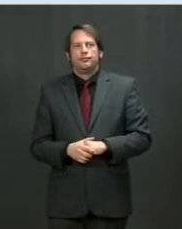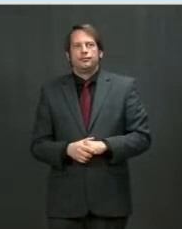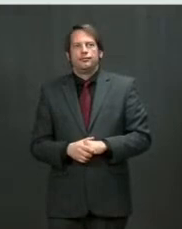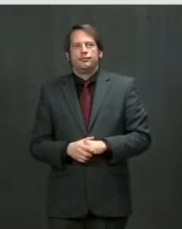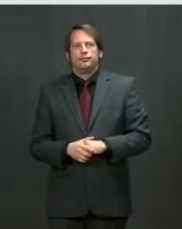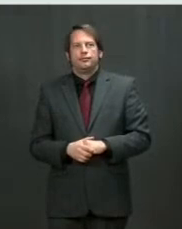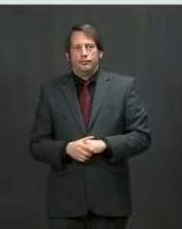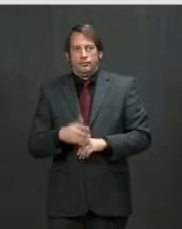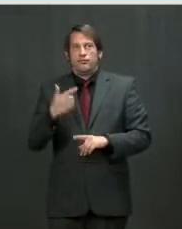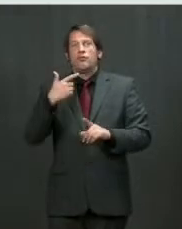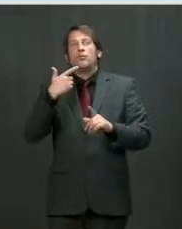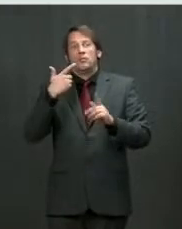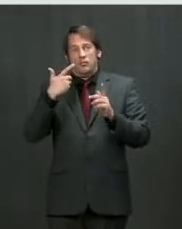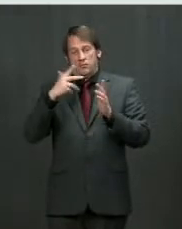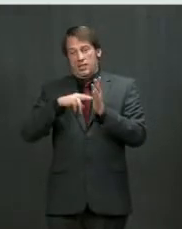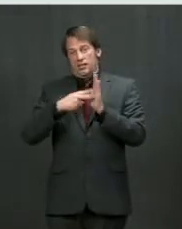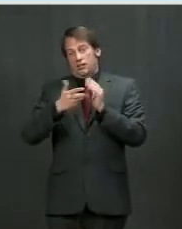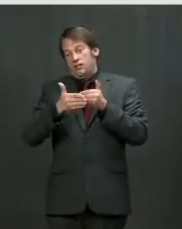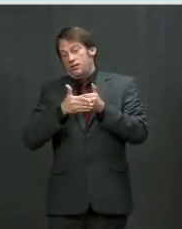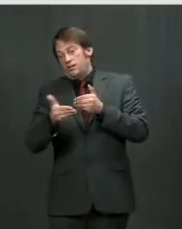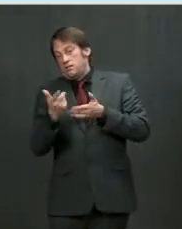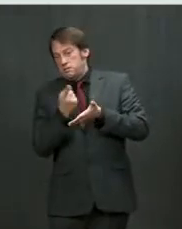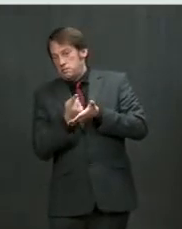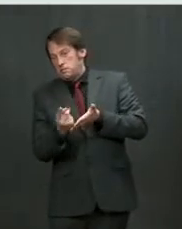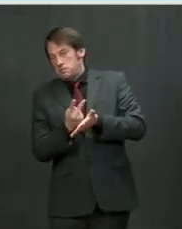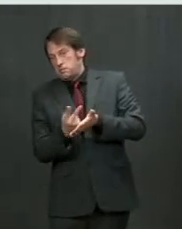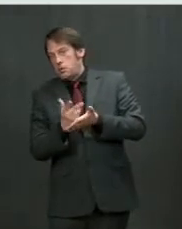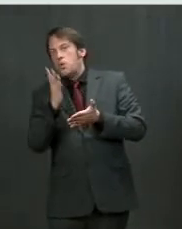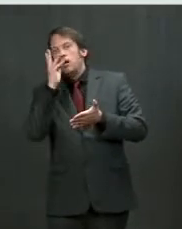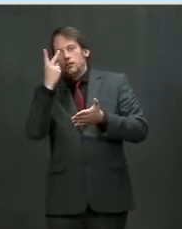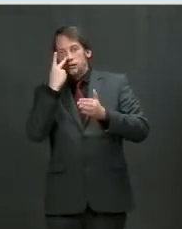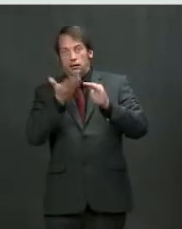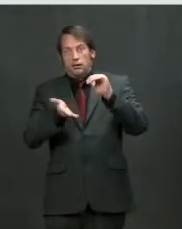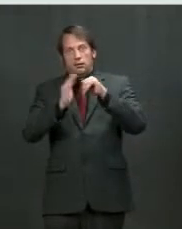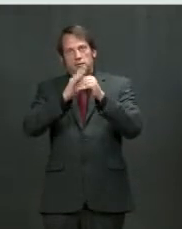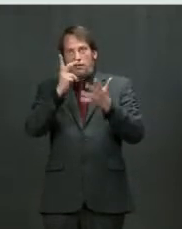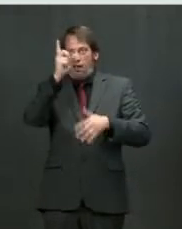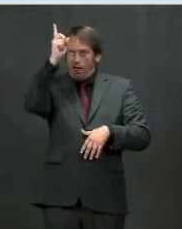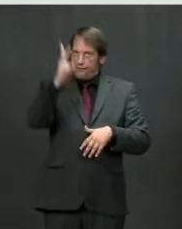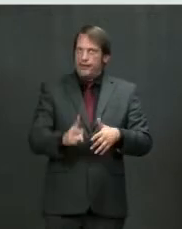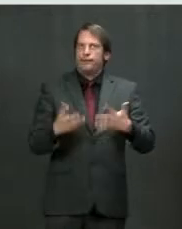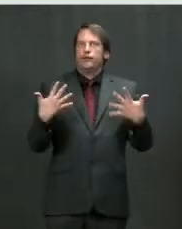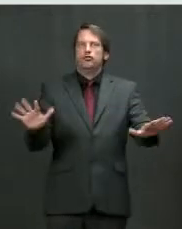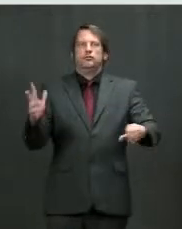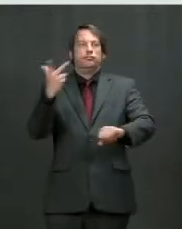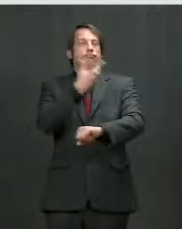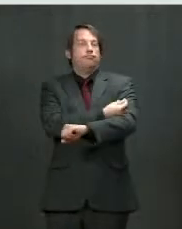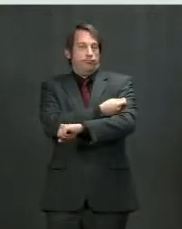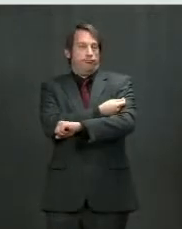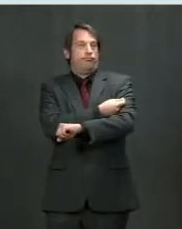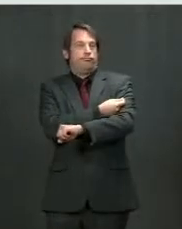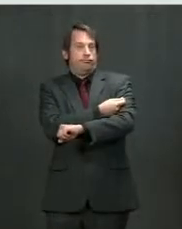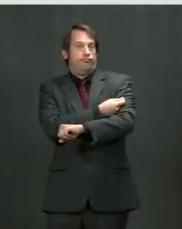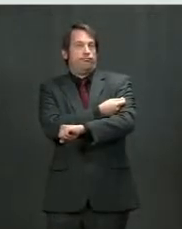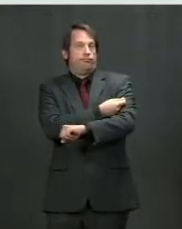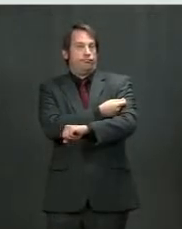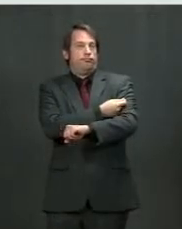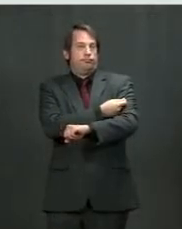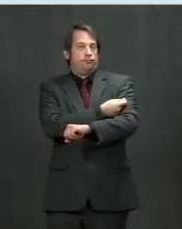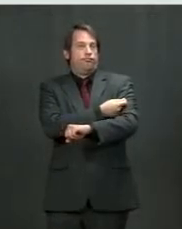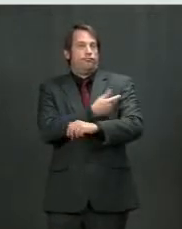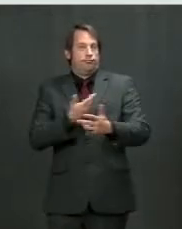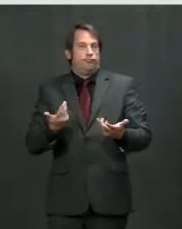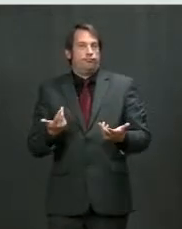half. What's important to remember for those who are getting vaccinated is that still means that we've got half of the